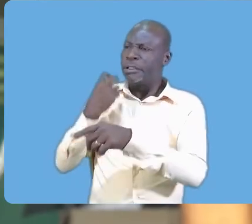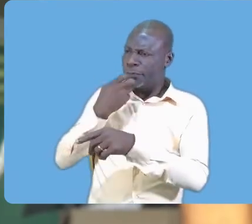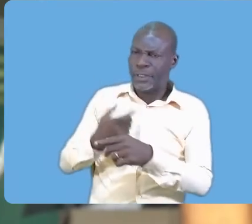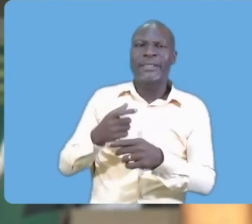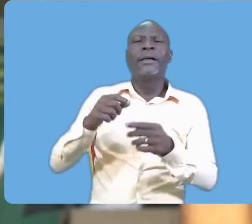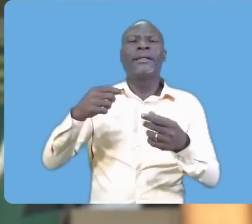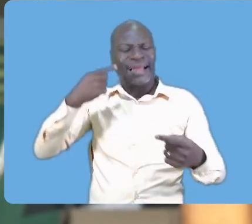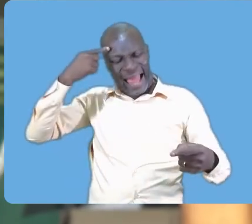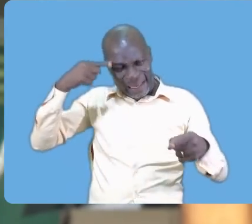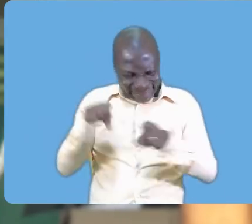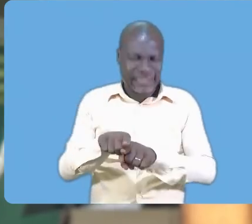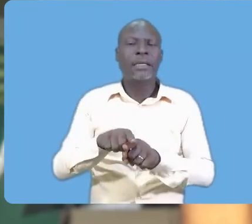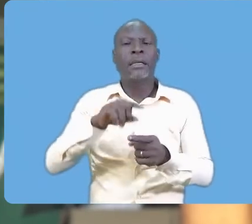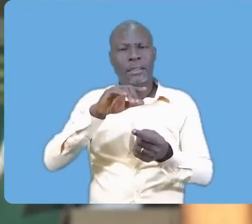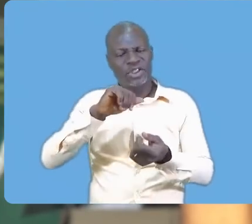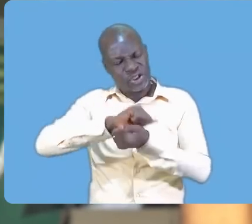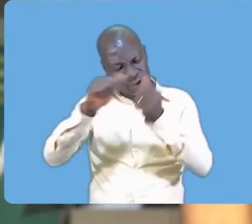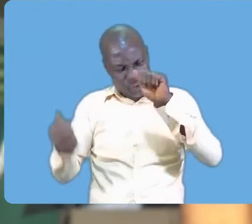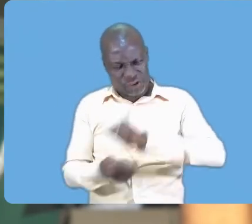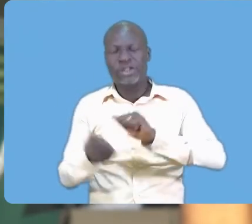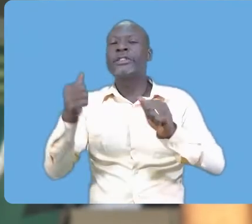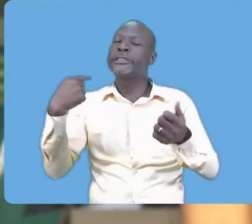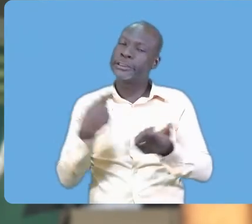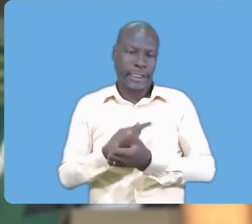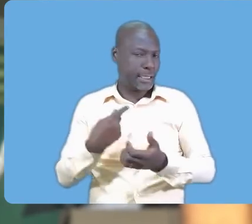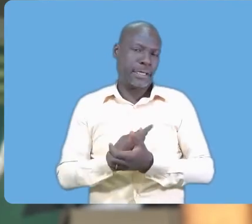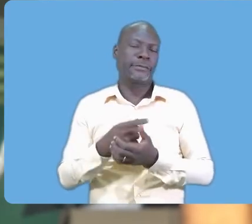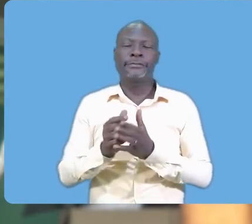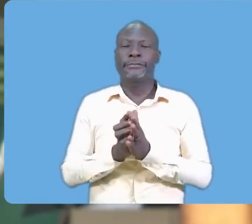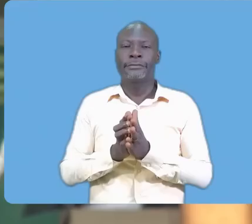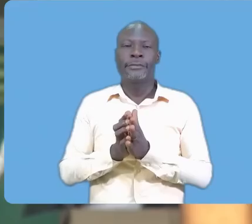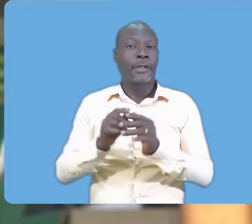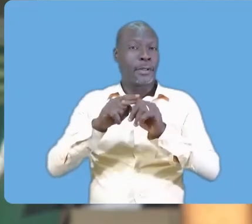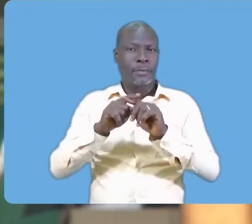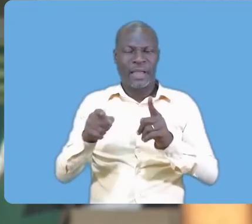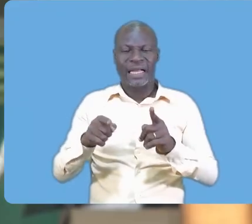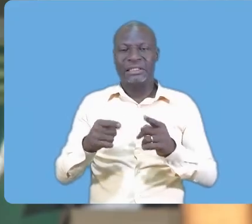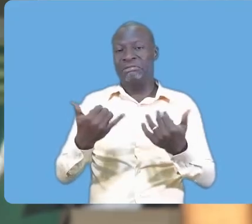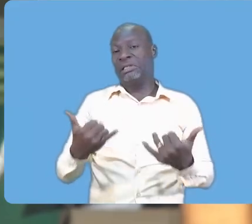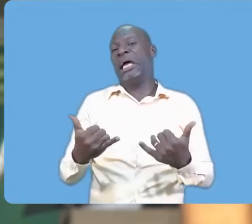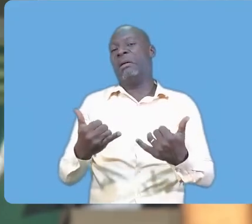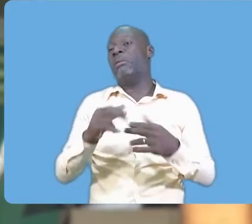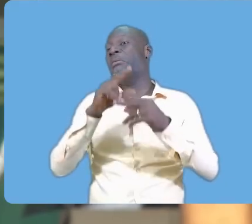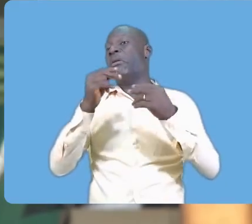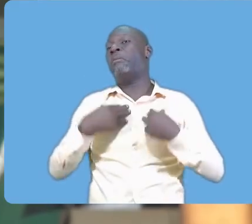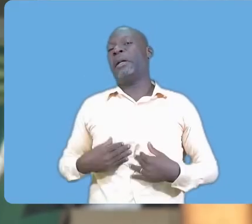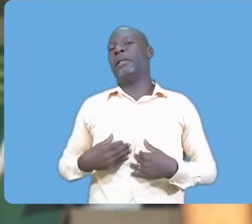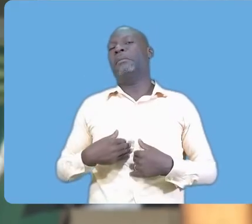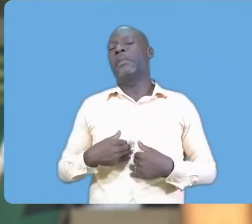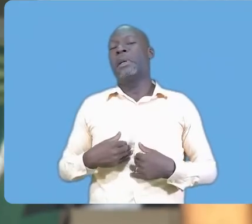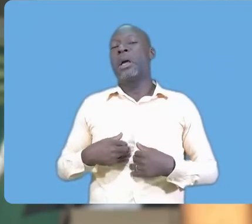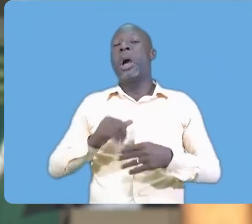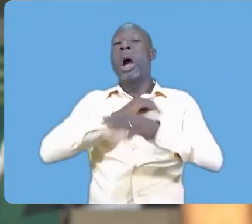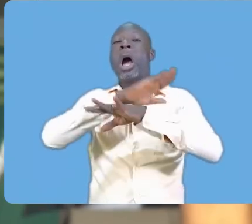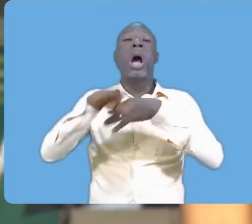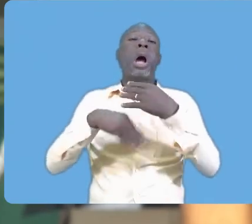no eye den ara enka politicians no enka mo betie we de enkyene ayira ne de asofo no amu